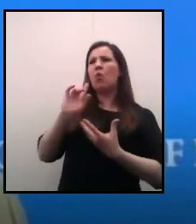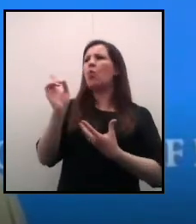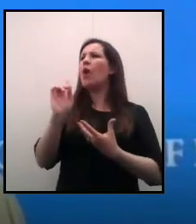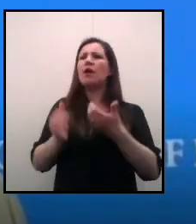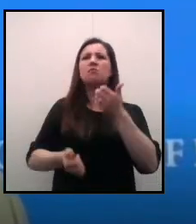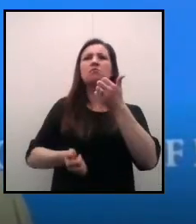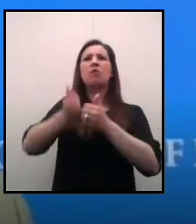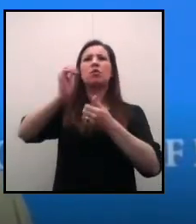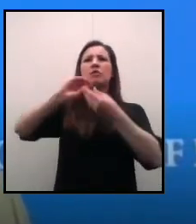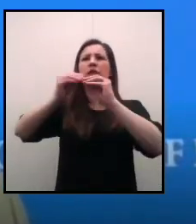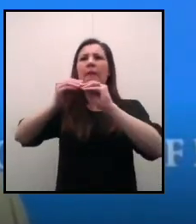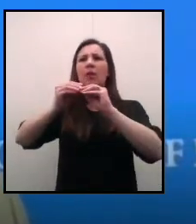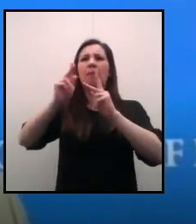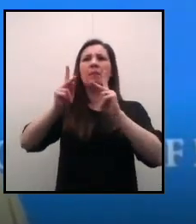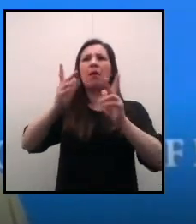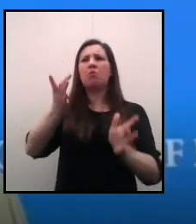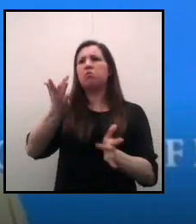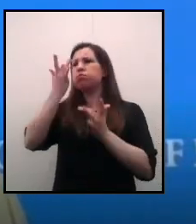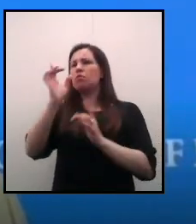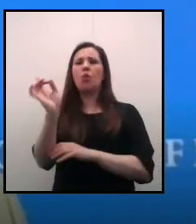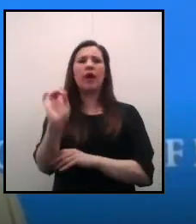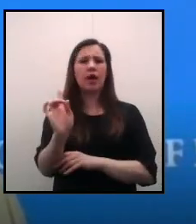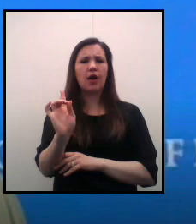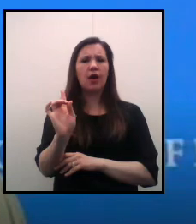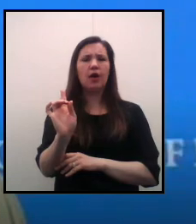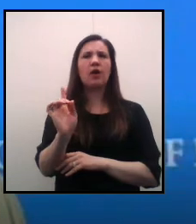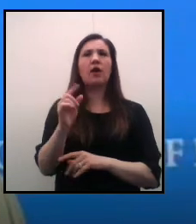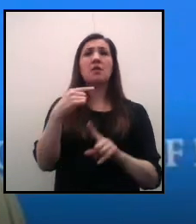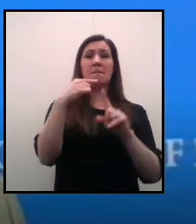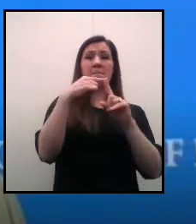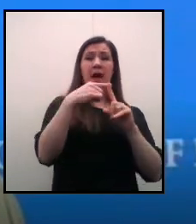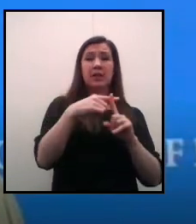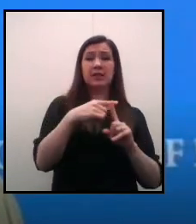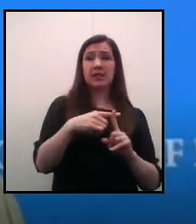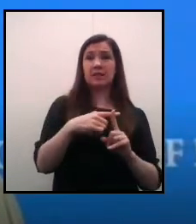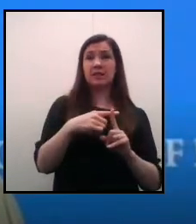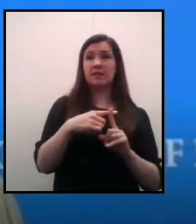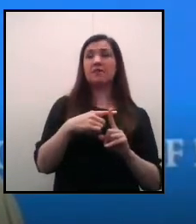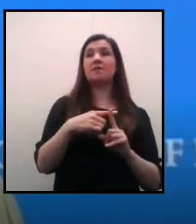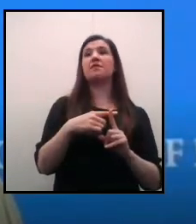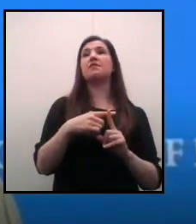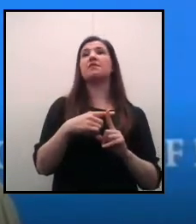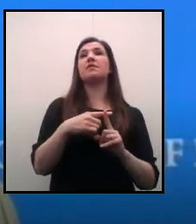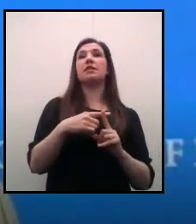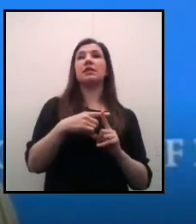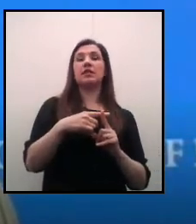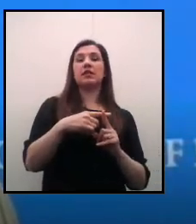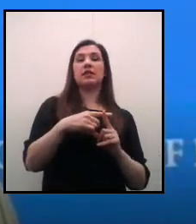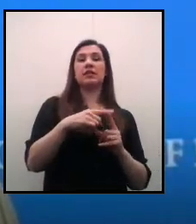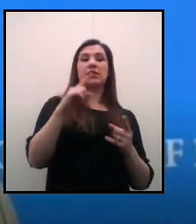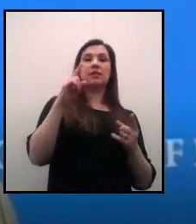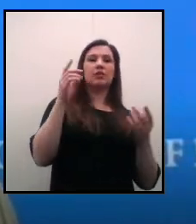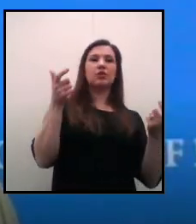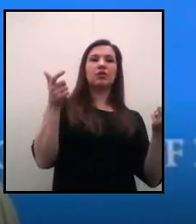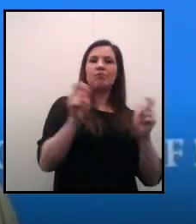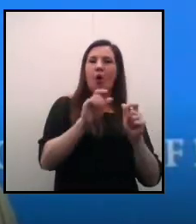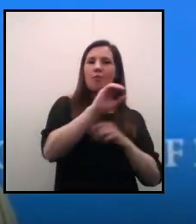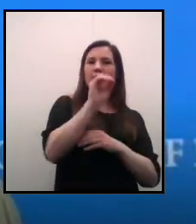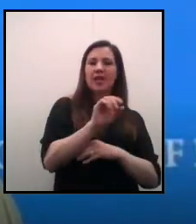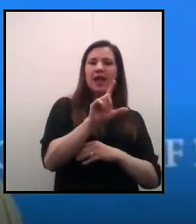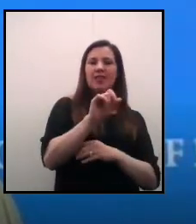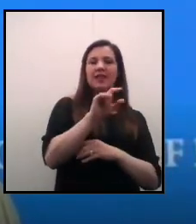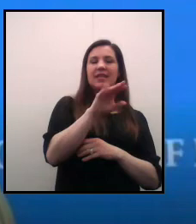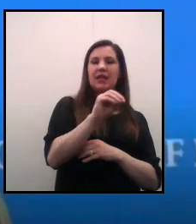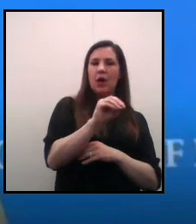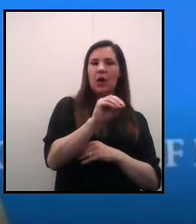cases coming from? As we've shown, the positive cases, there's much less as a percentage of the population of Latinos and Hispanics, which